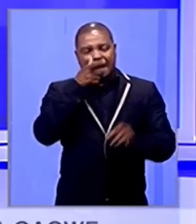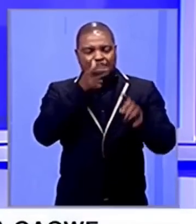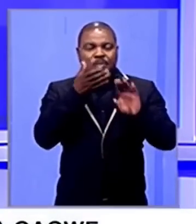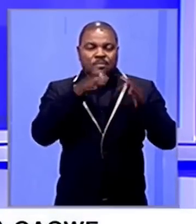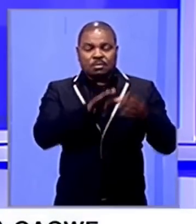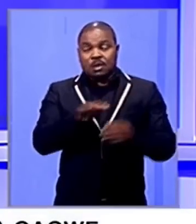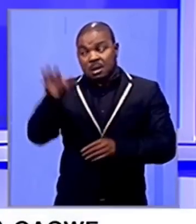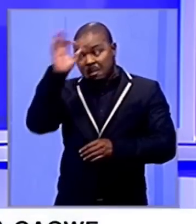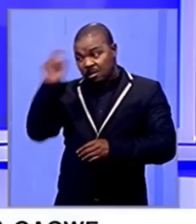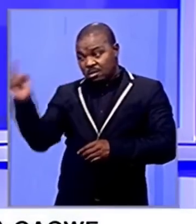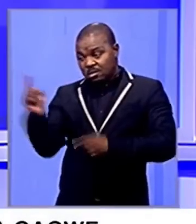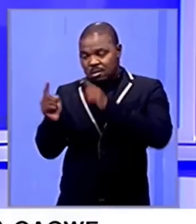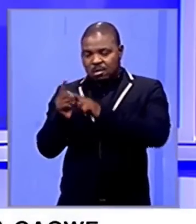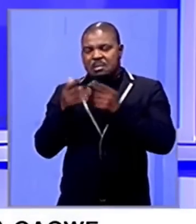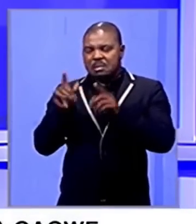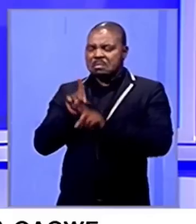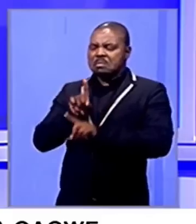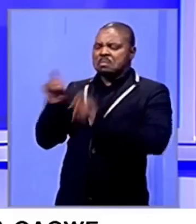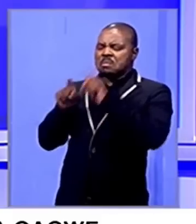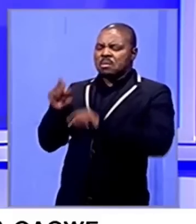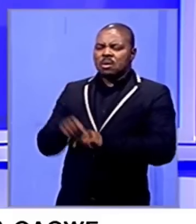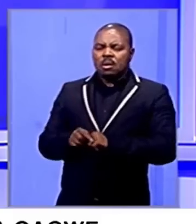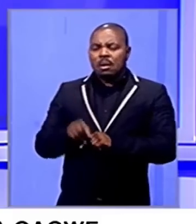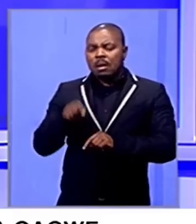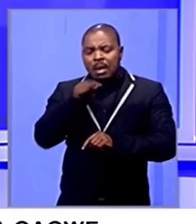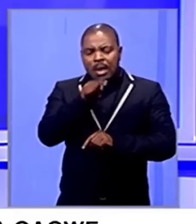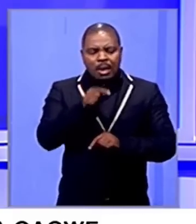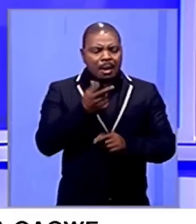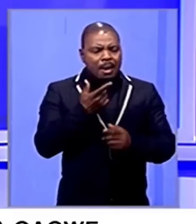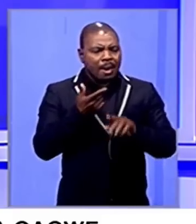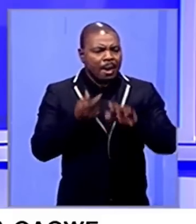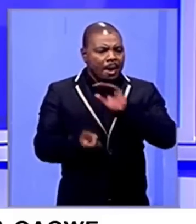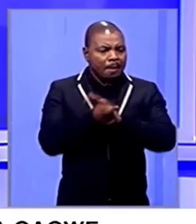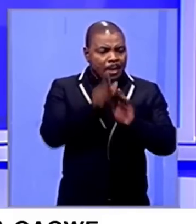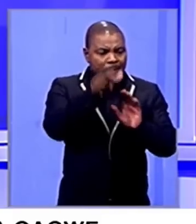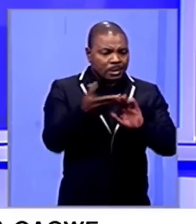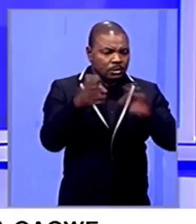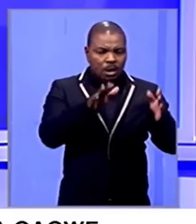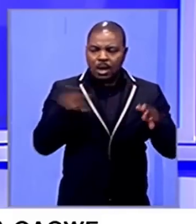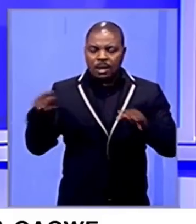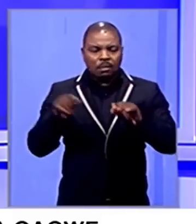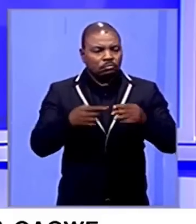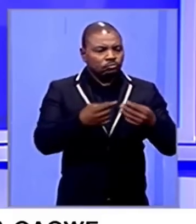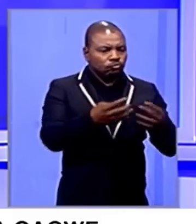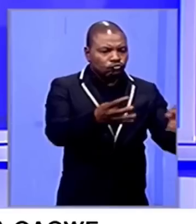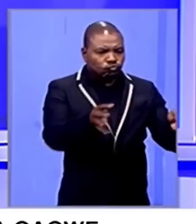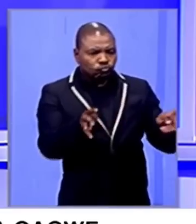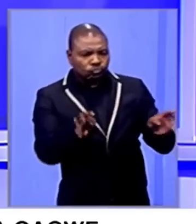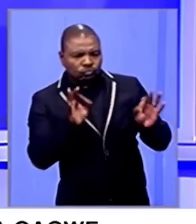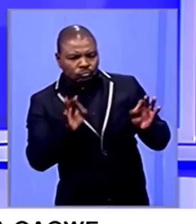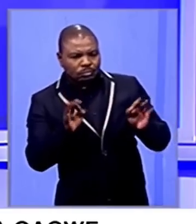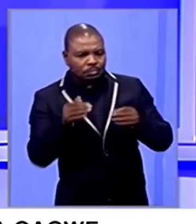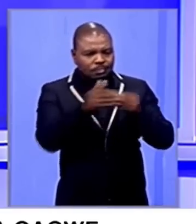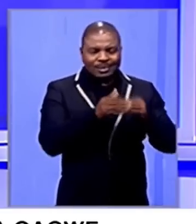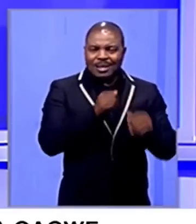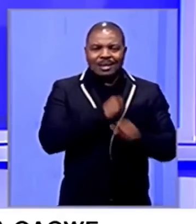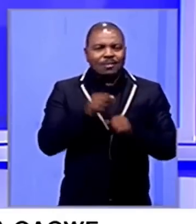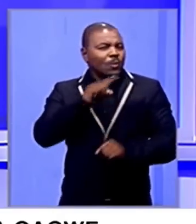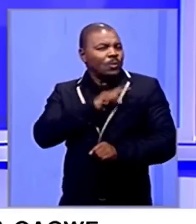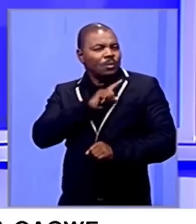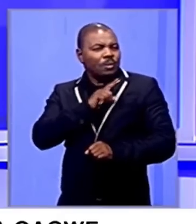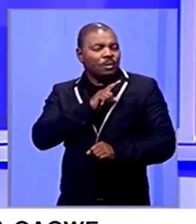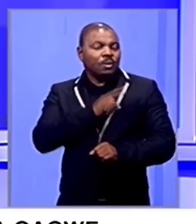ka dipotso tsa gore ke goreng a sa ka parega lefelo la tiragalo fa a ne a goroga. Seno ke jaaka babueledi ba